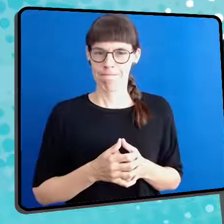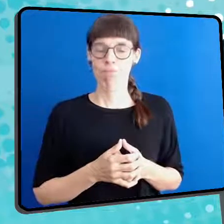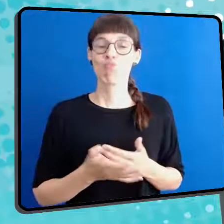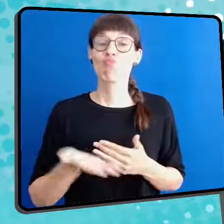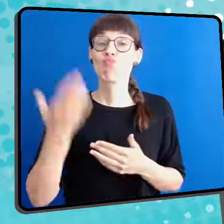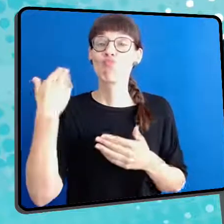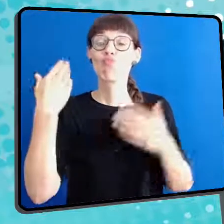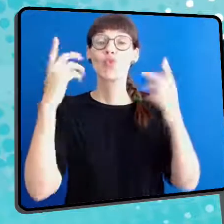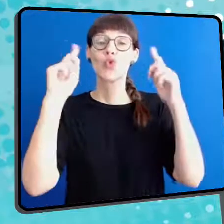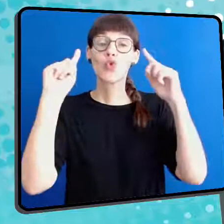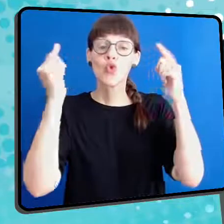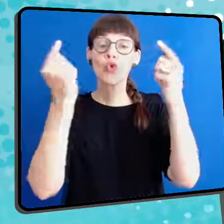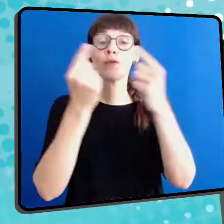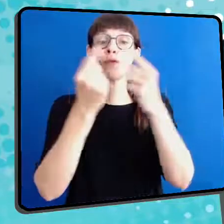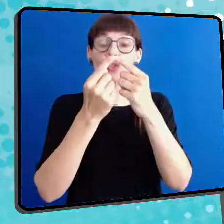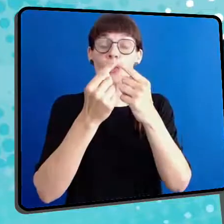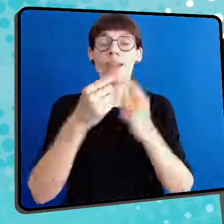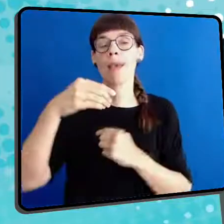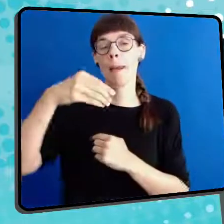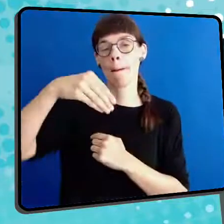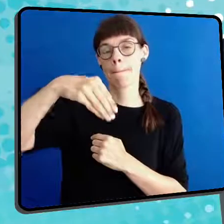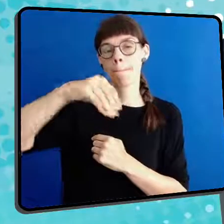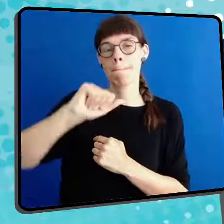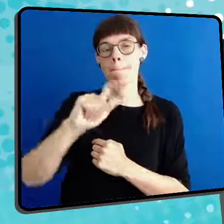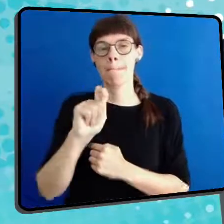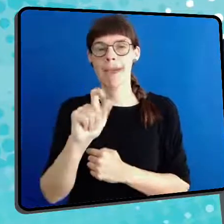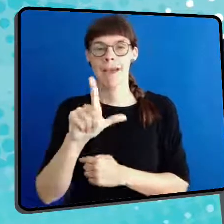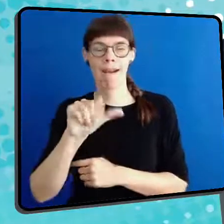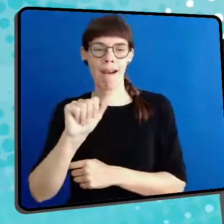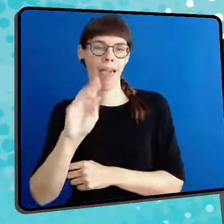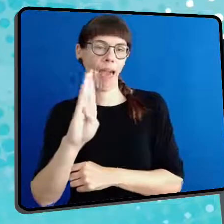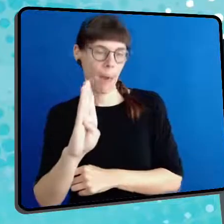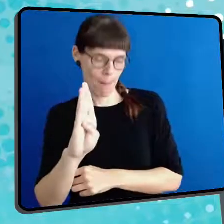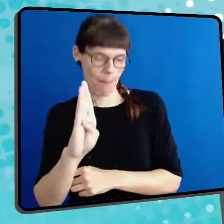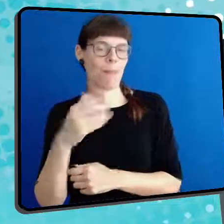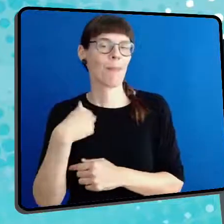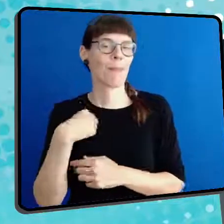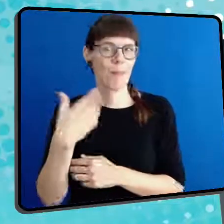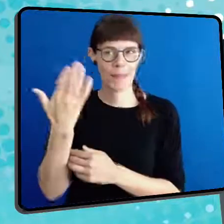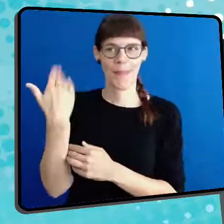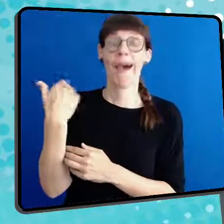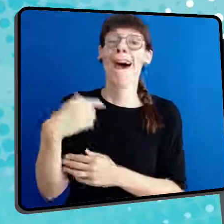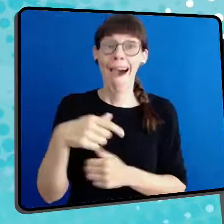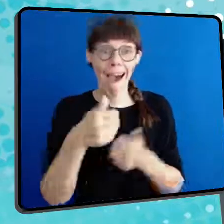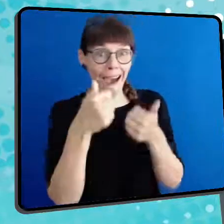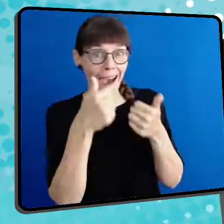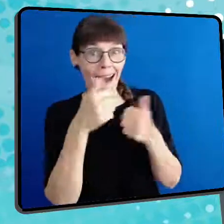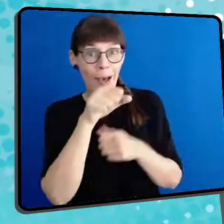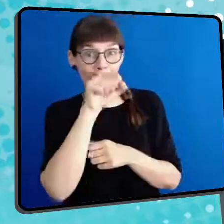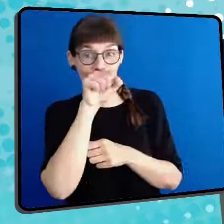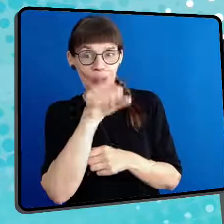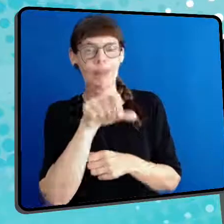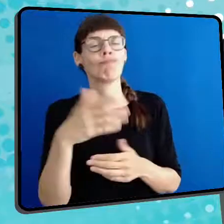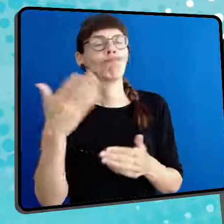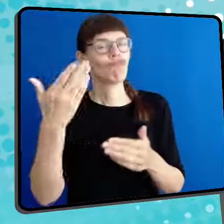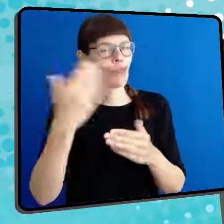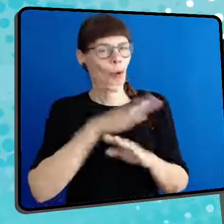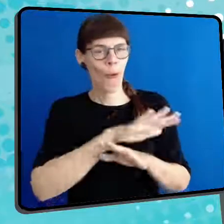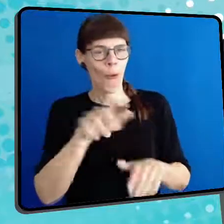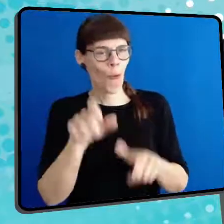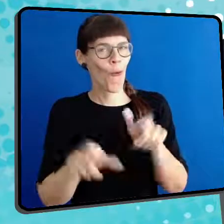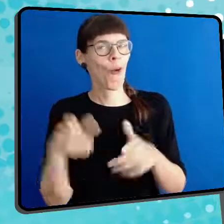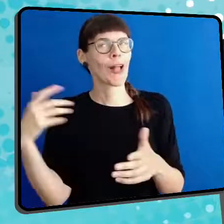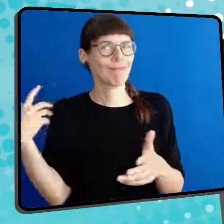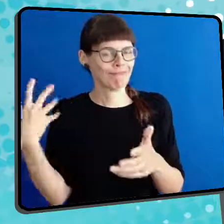university, I used MATLAB, which was good. MATLAB, love that. Yeah. We've all been there. We've all been there.